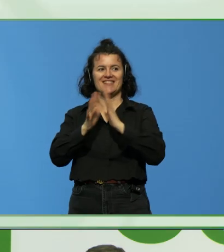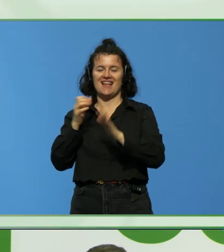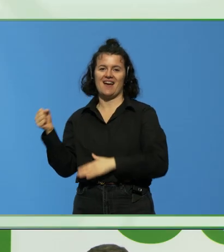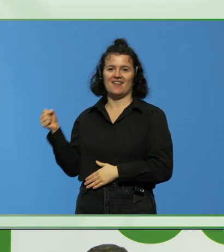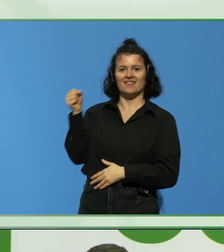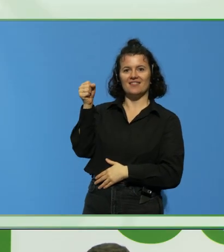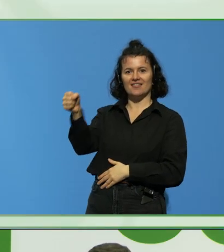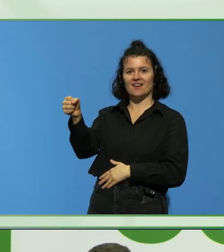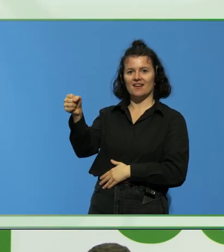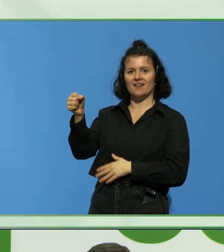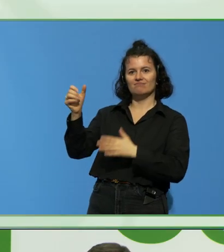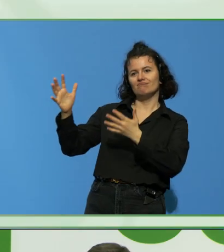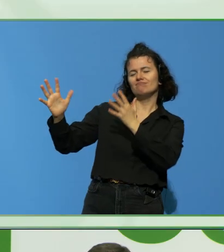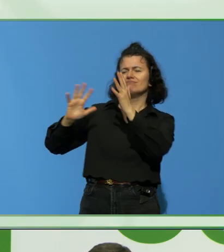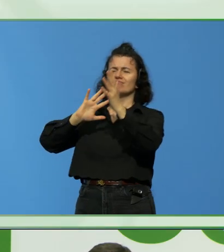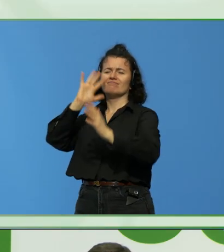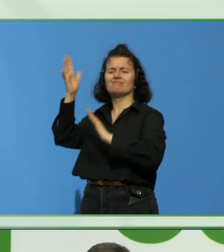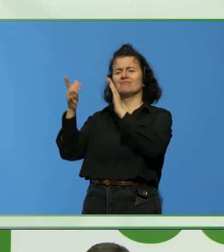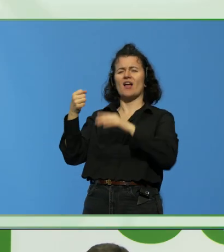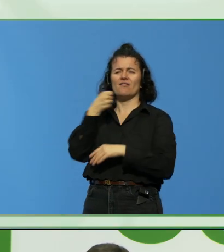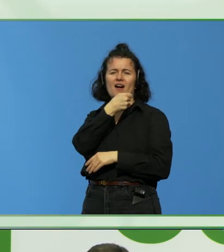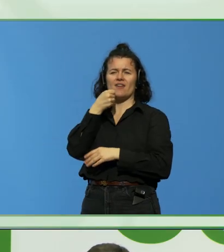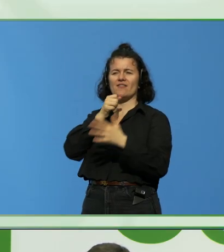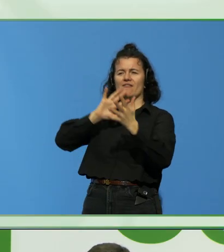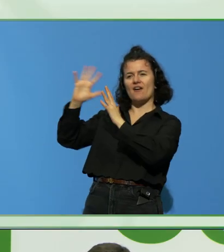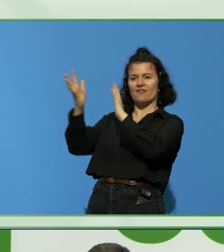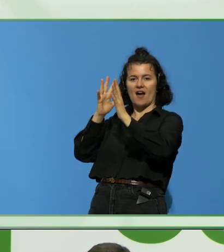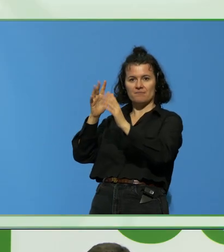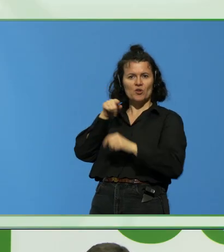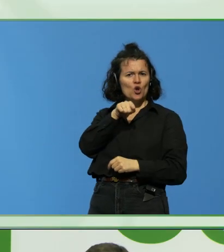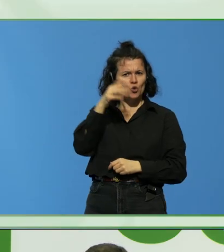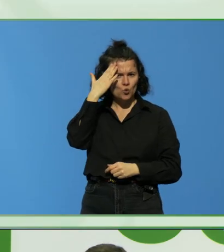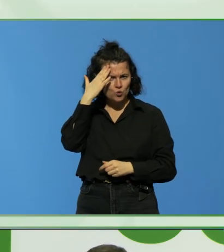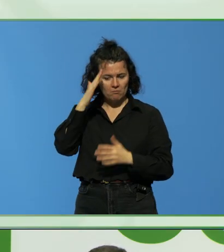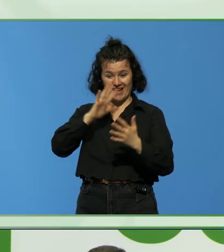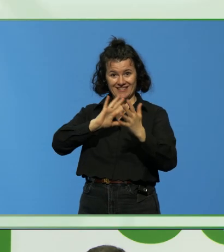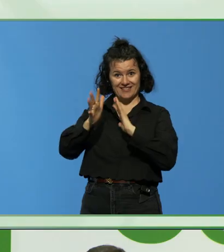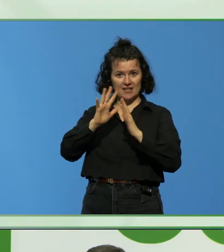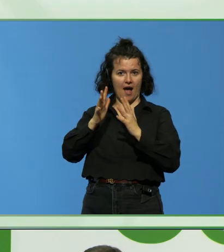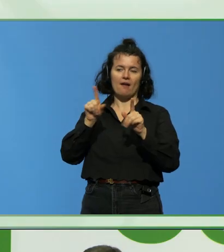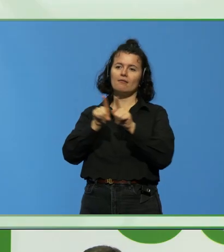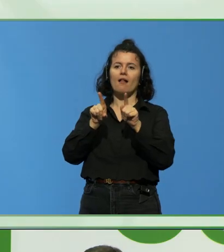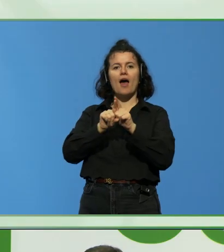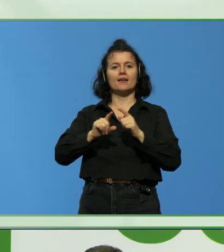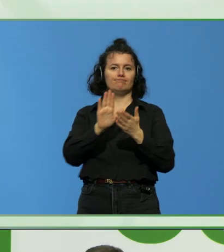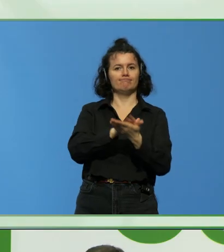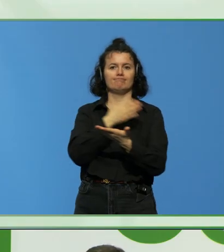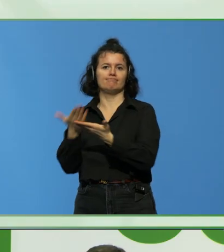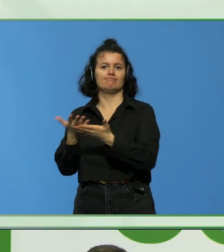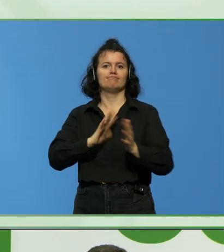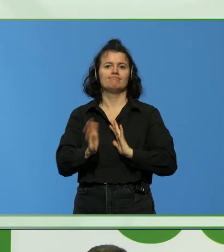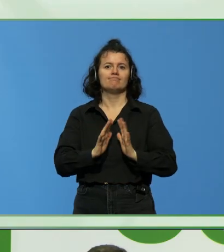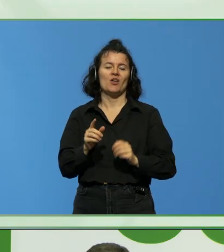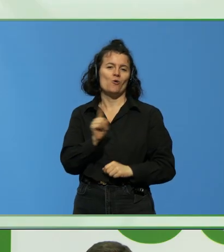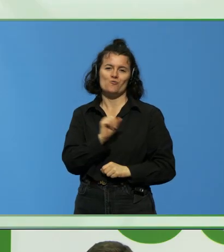Perhaps many of you know what is sign performance. It's not only a sign language. Let me explain